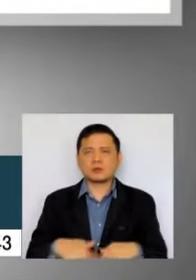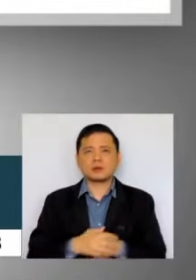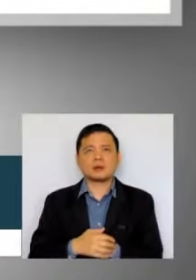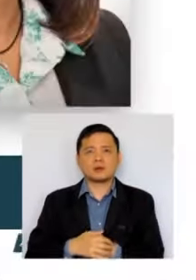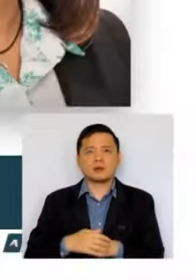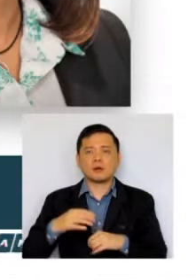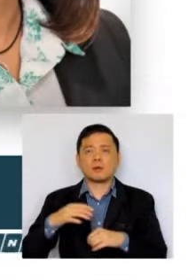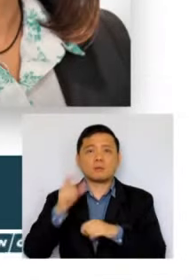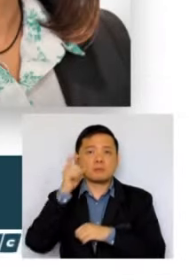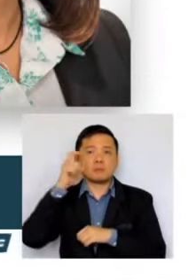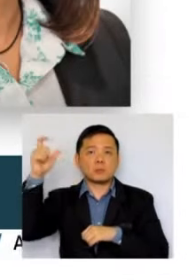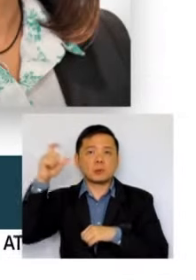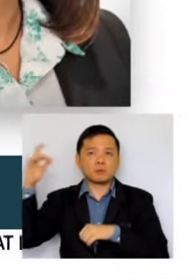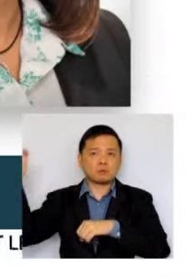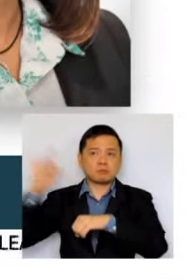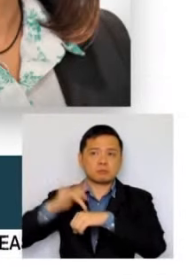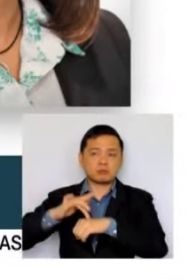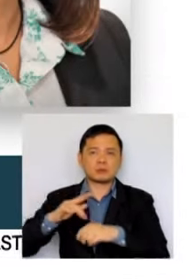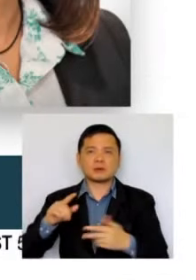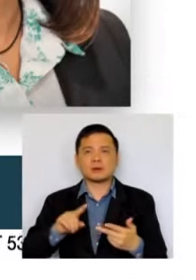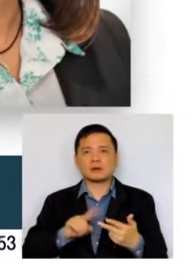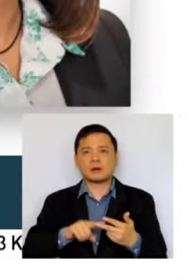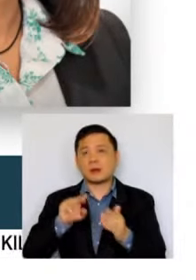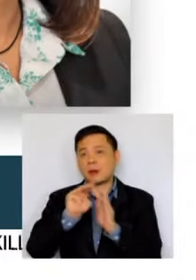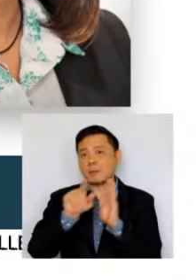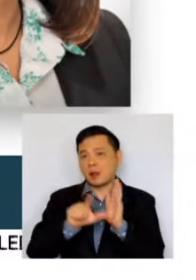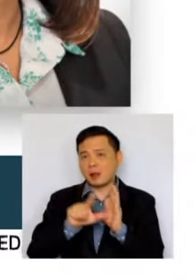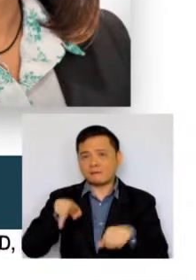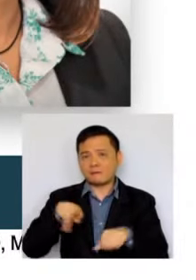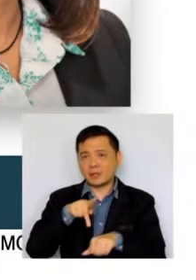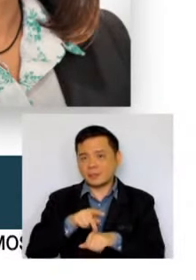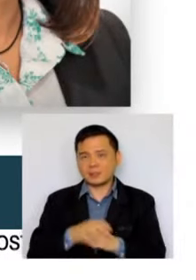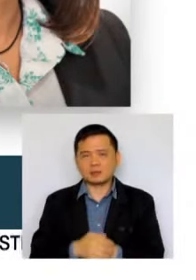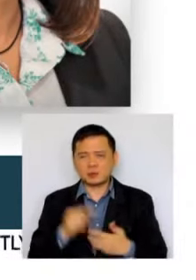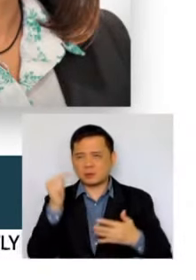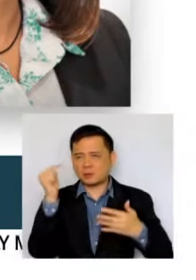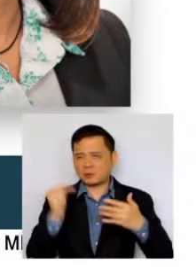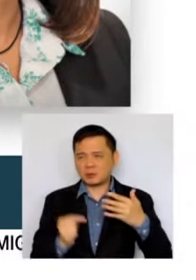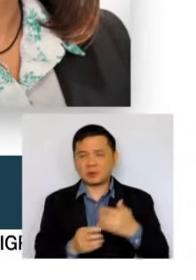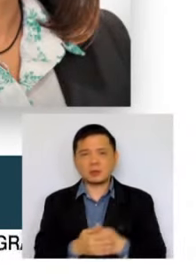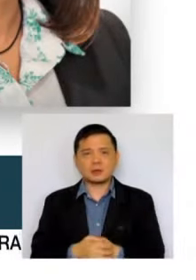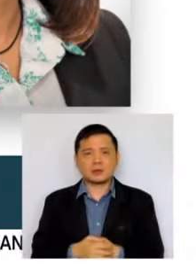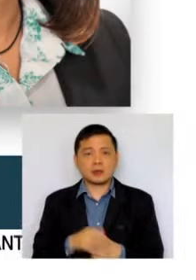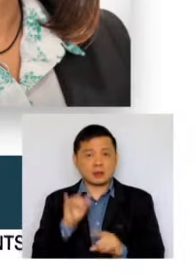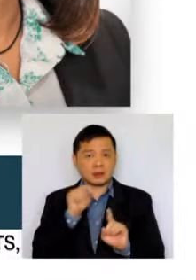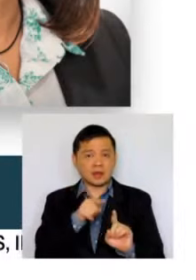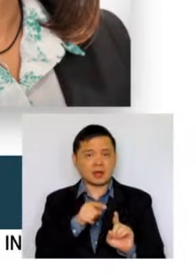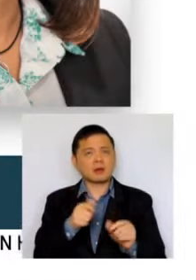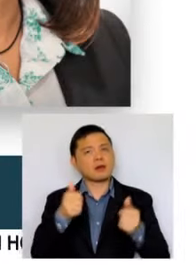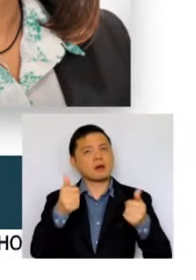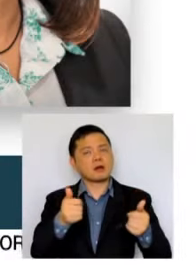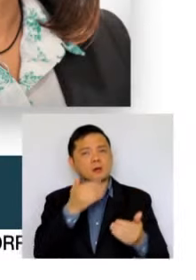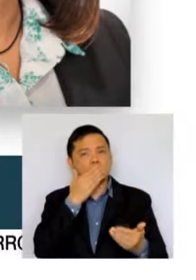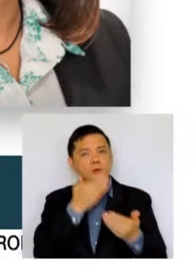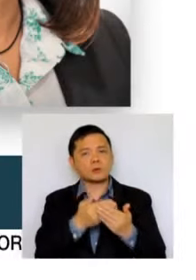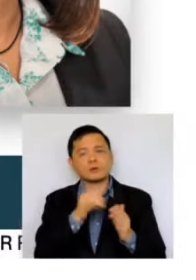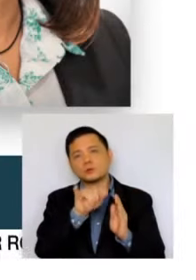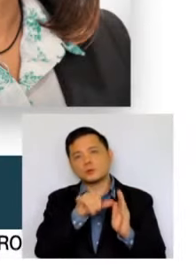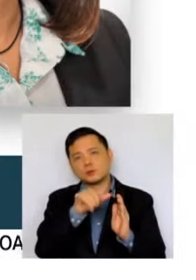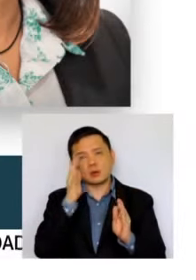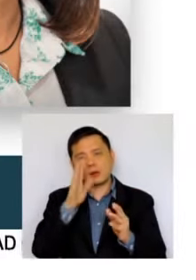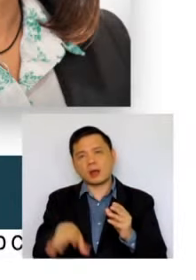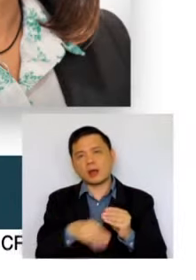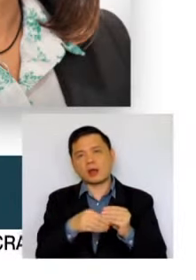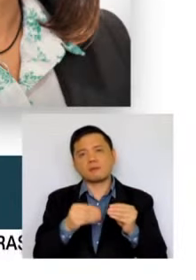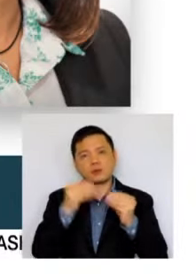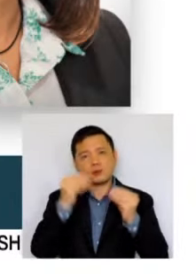Philippines. Google Philippines describes the move as a critical next step in providing YouTube users with additional context to